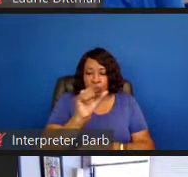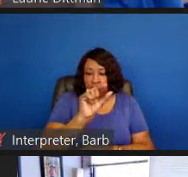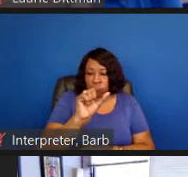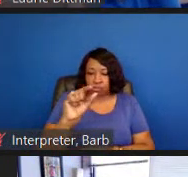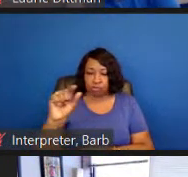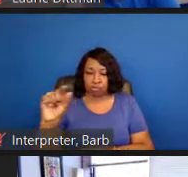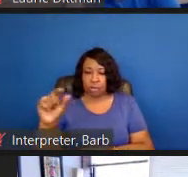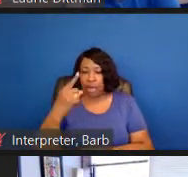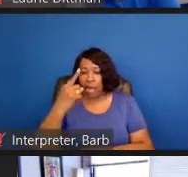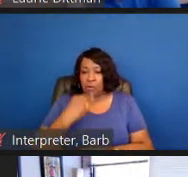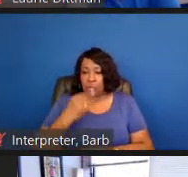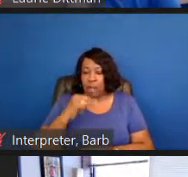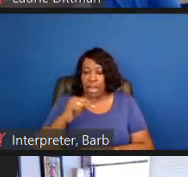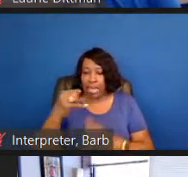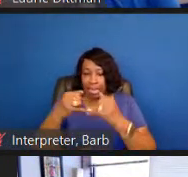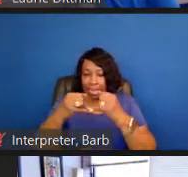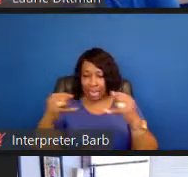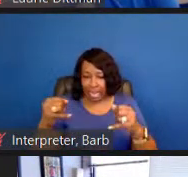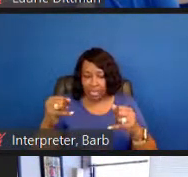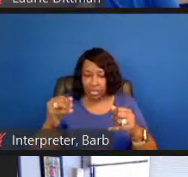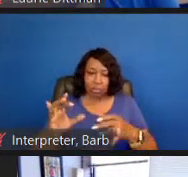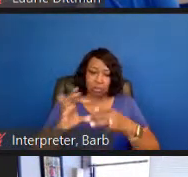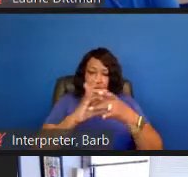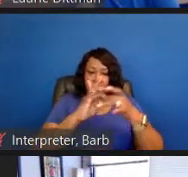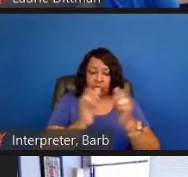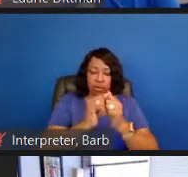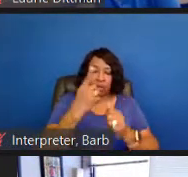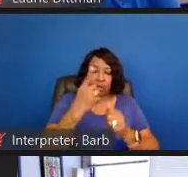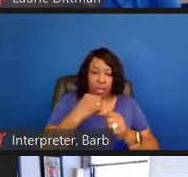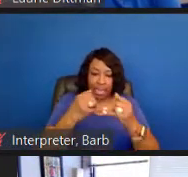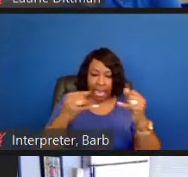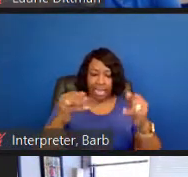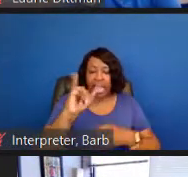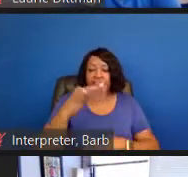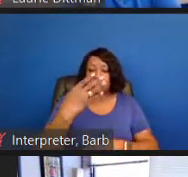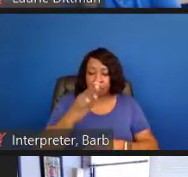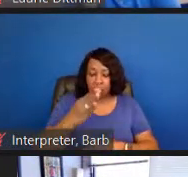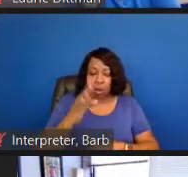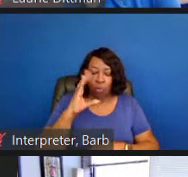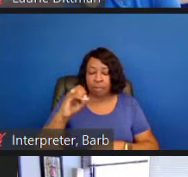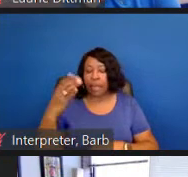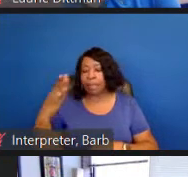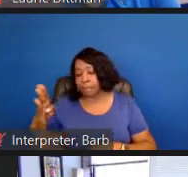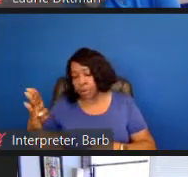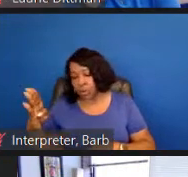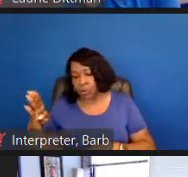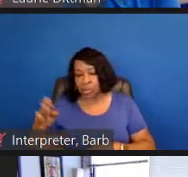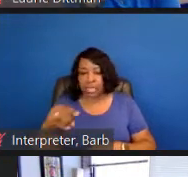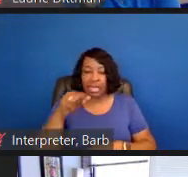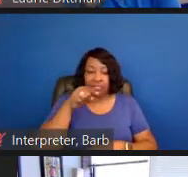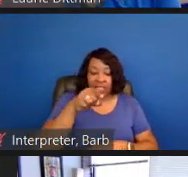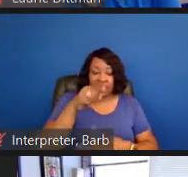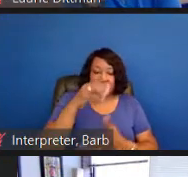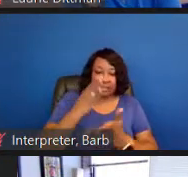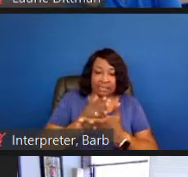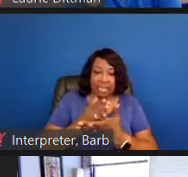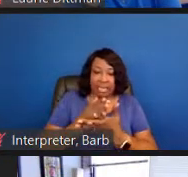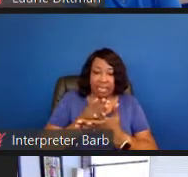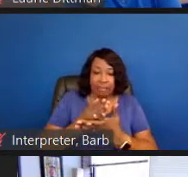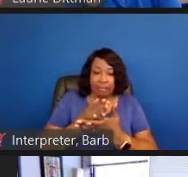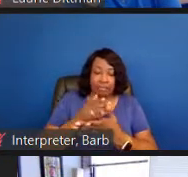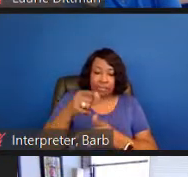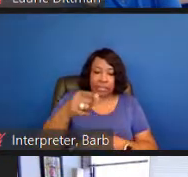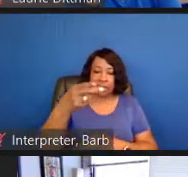red line that's associated with the red line, or if it's blue, it's going to be blue. We'll show you this stop coming up is